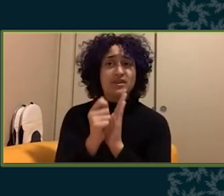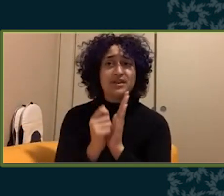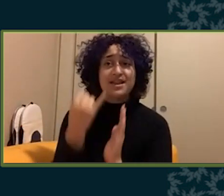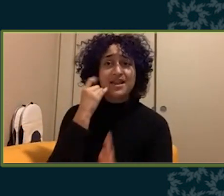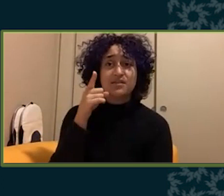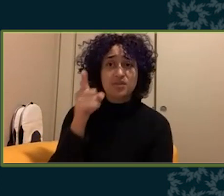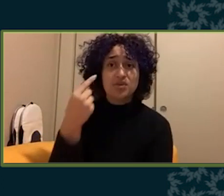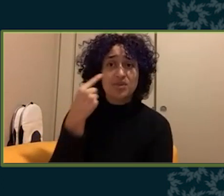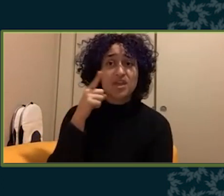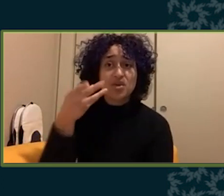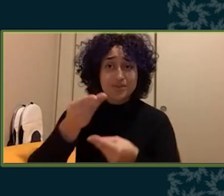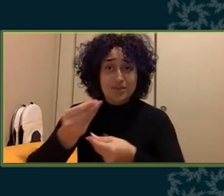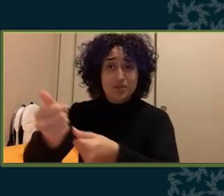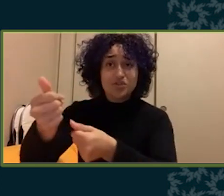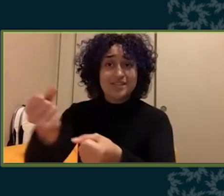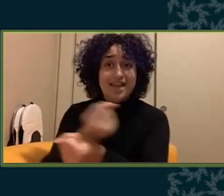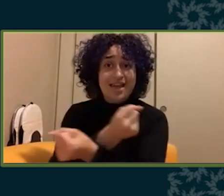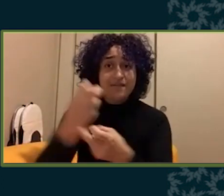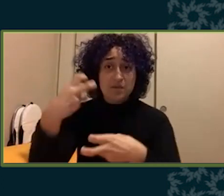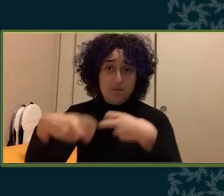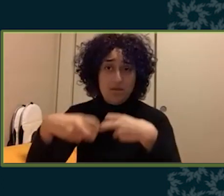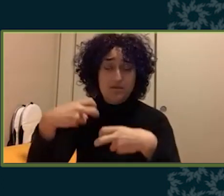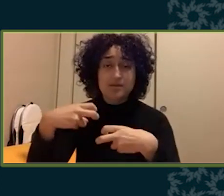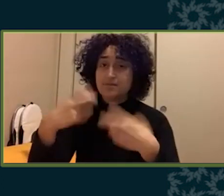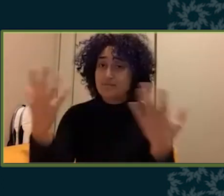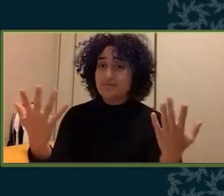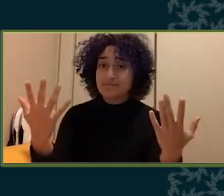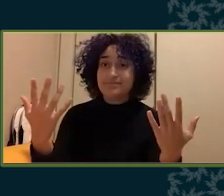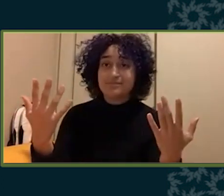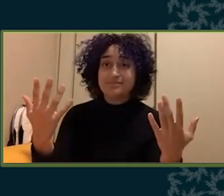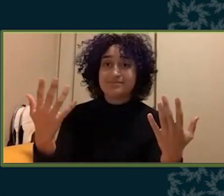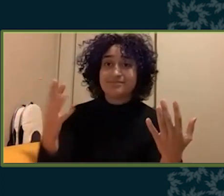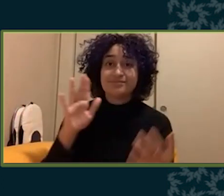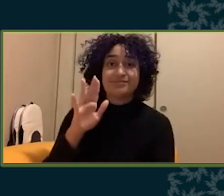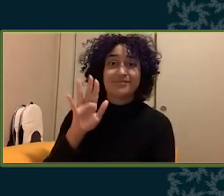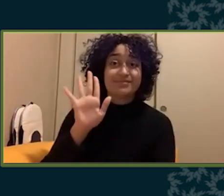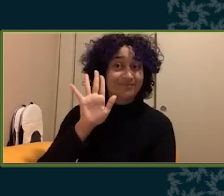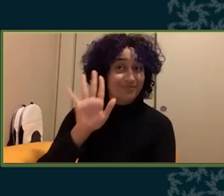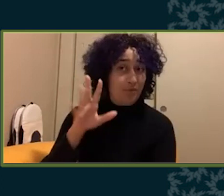the solution to every problem, you is the problem, girl.